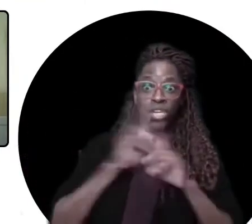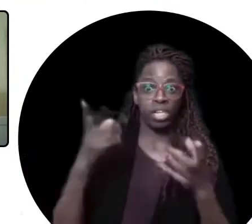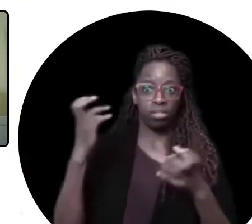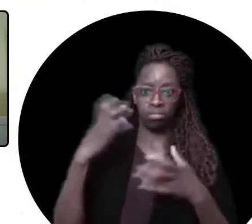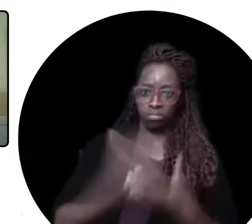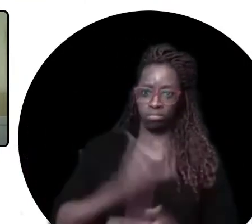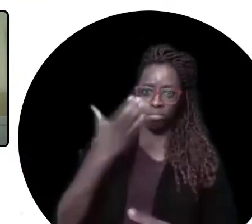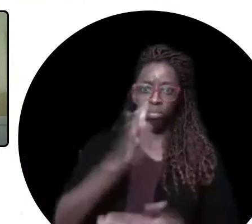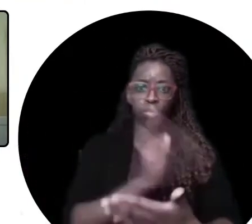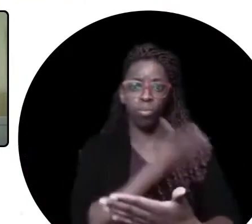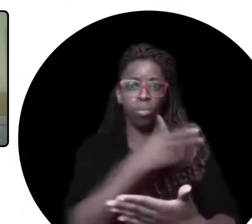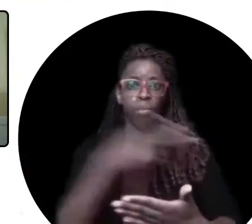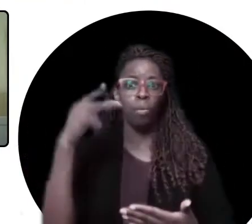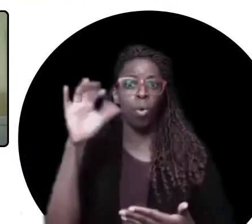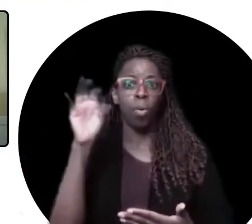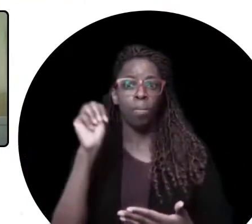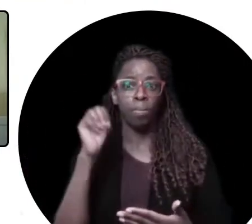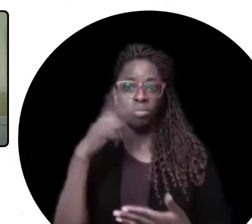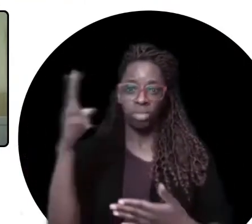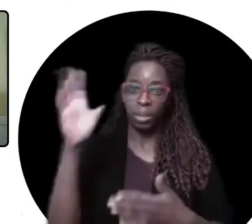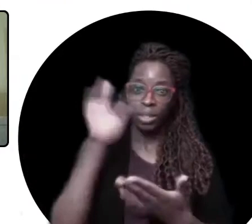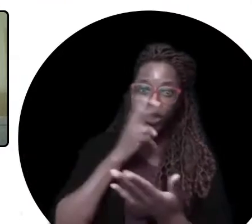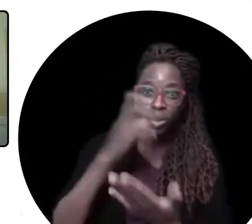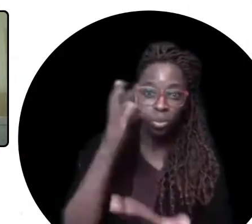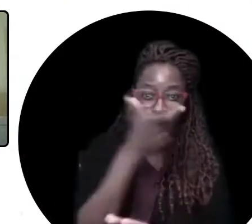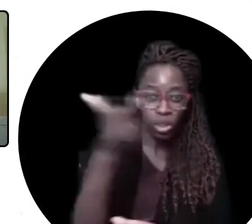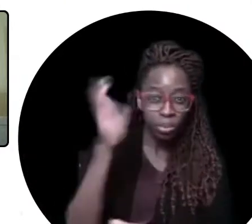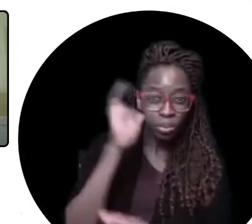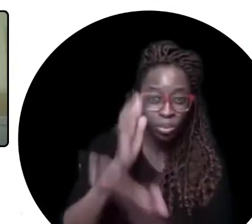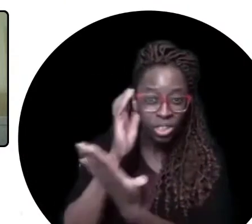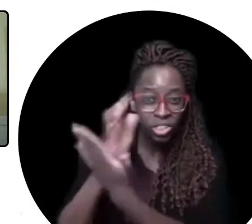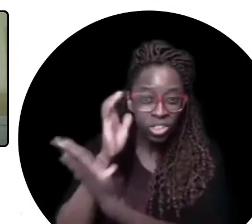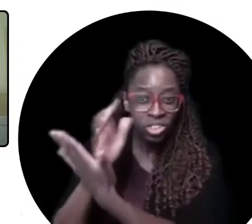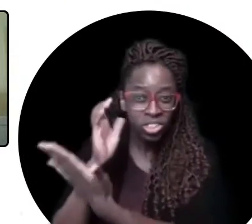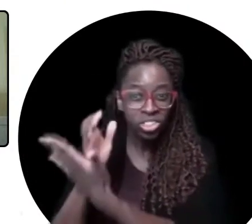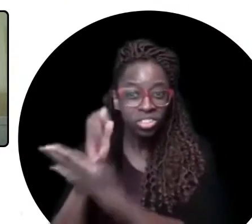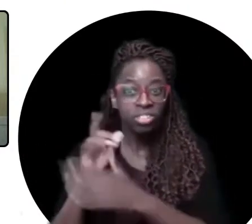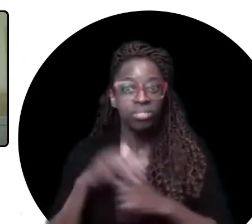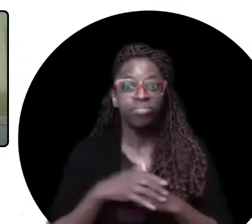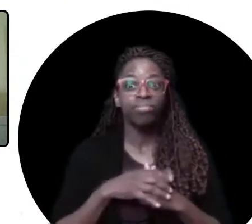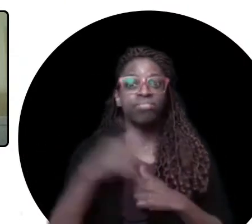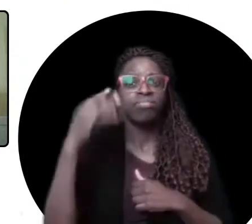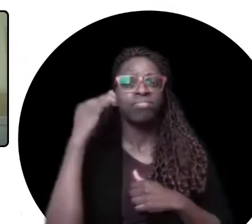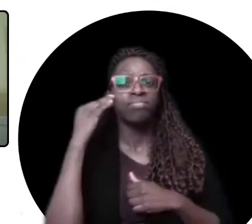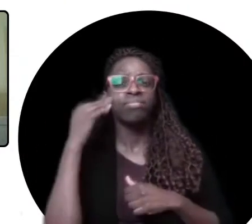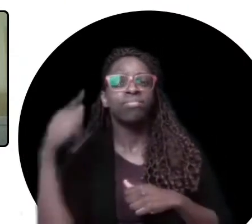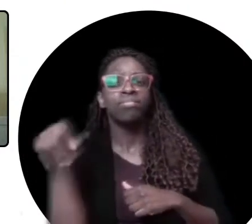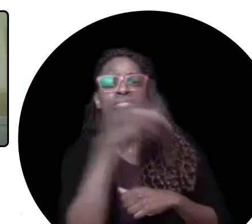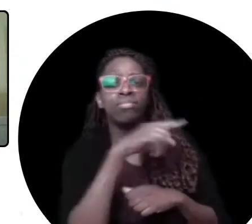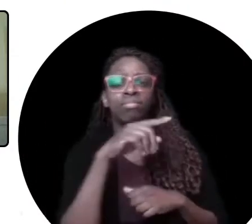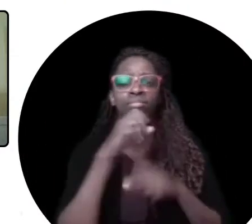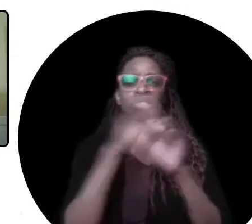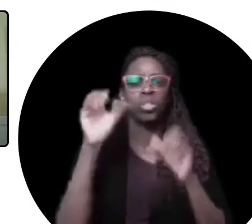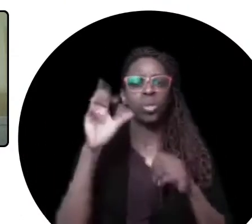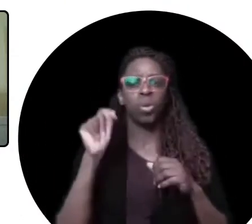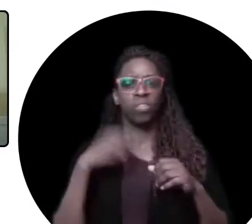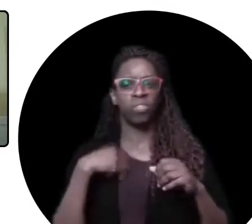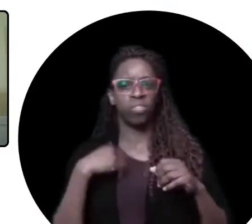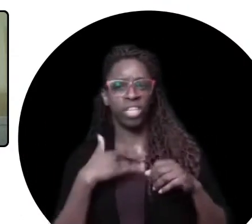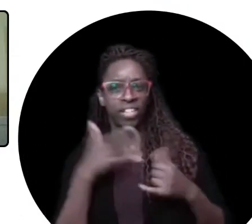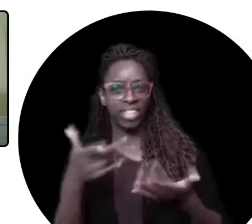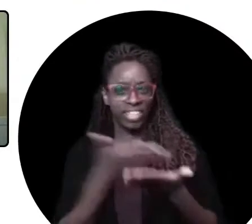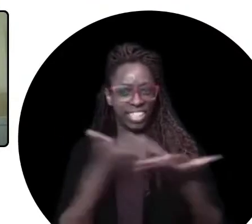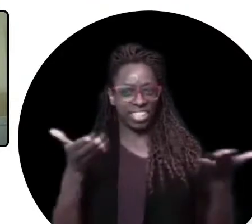So I'd love for you to talk a little bit about your process, how you see this contributing to how we think about abolition